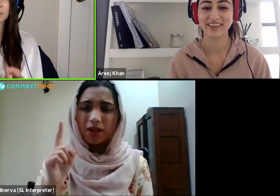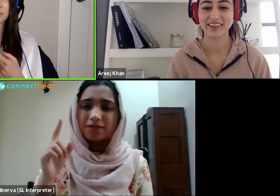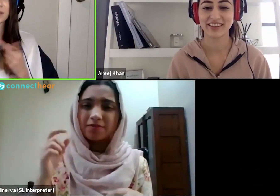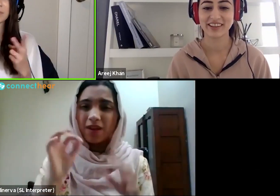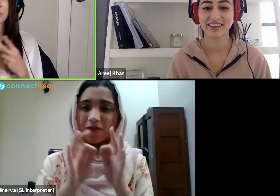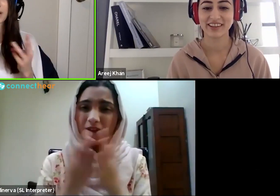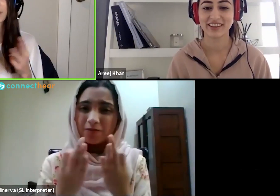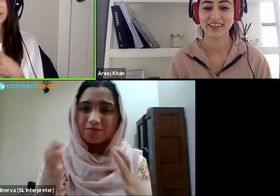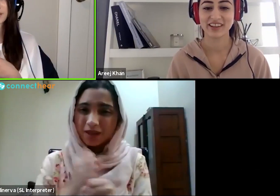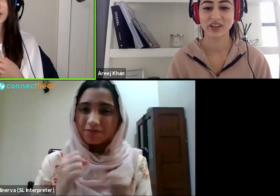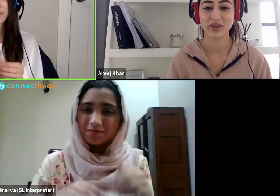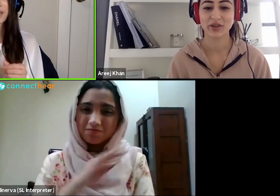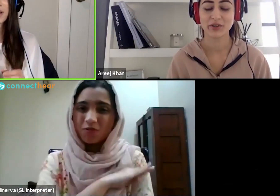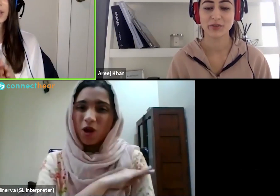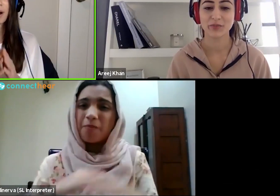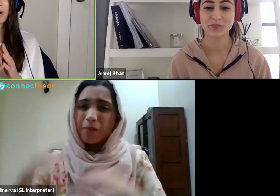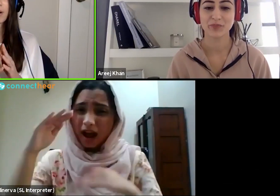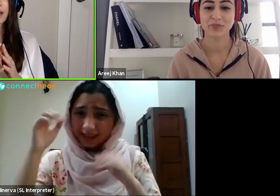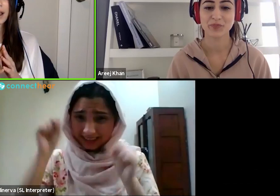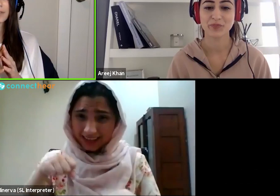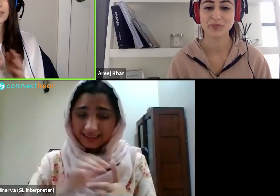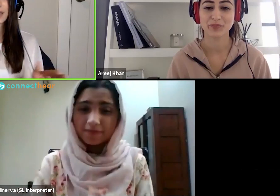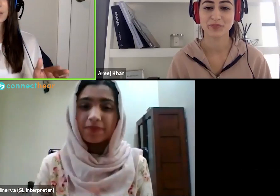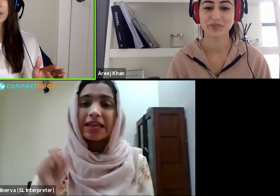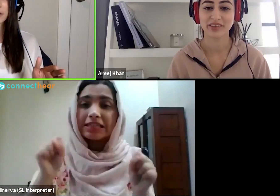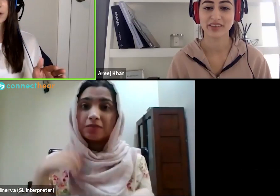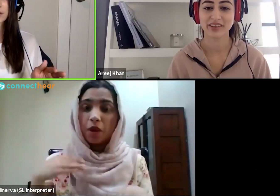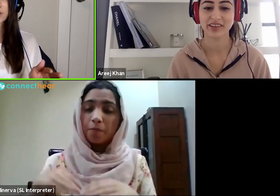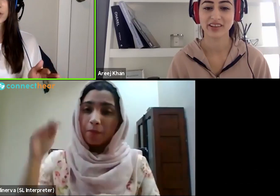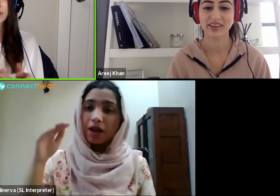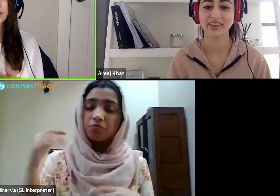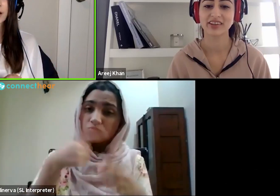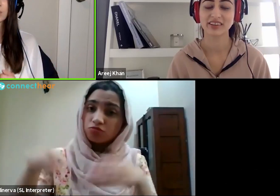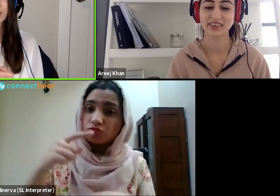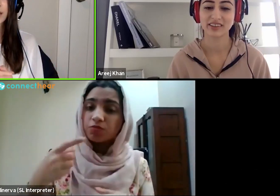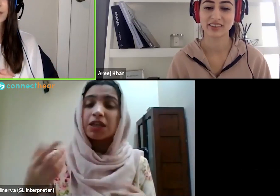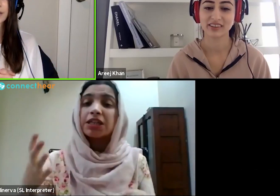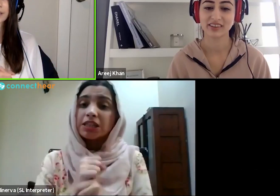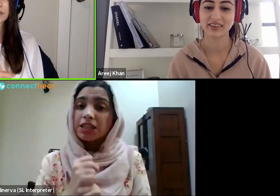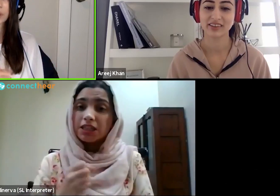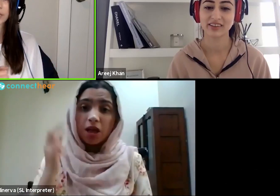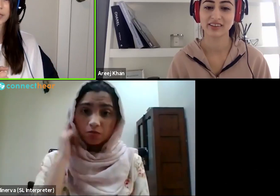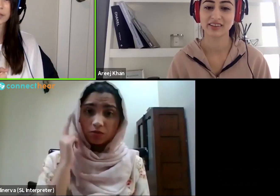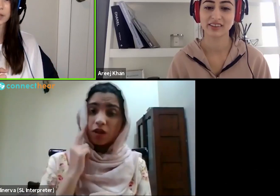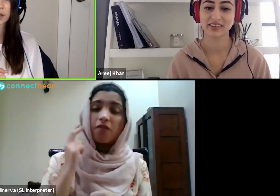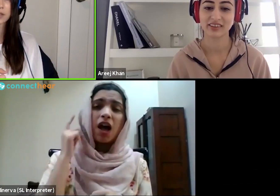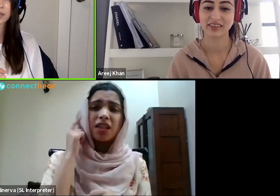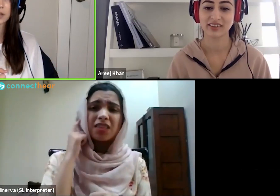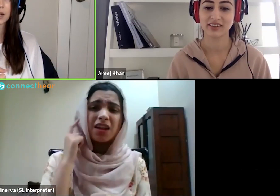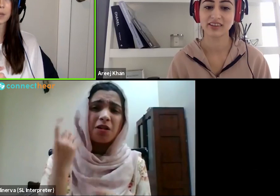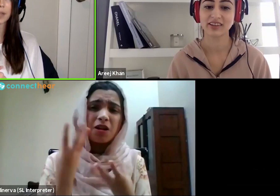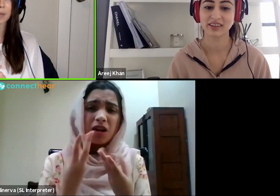except for me, my brother, and my sister. We all have the same hearing loss gene. We have connexin 26 hearing